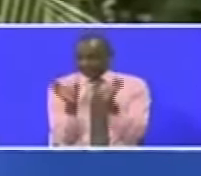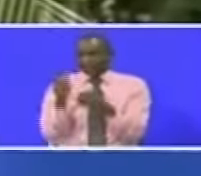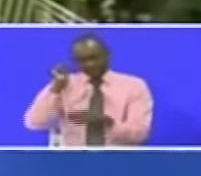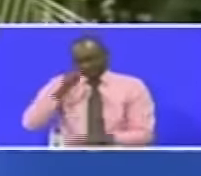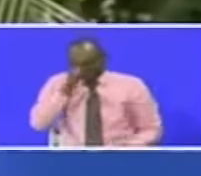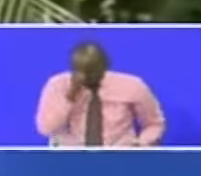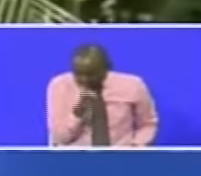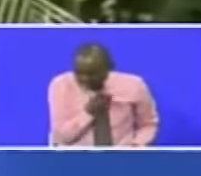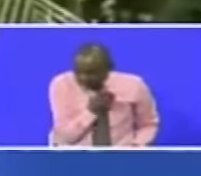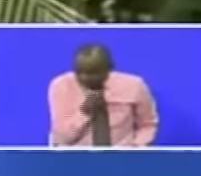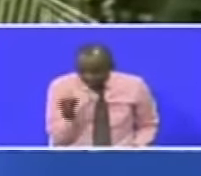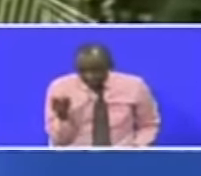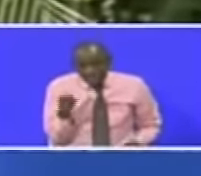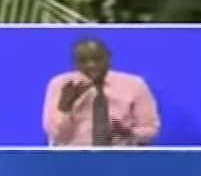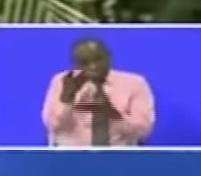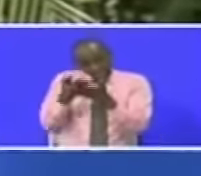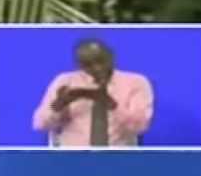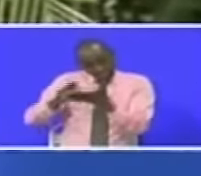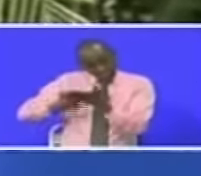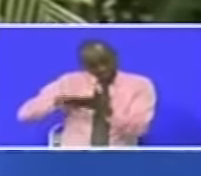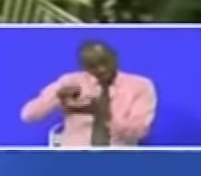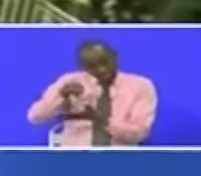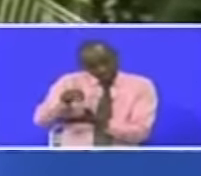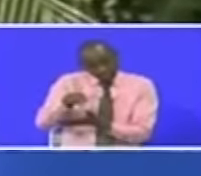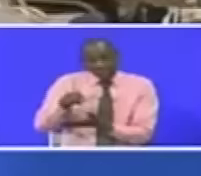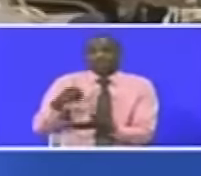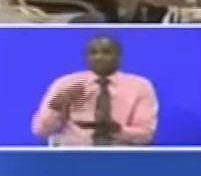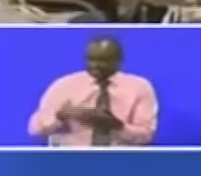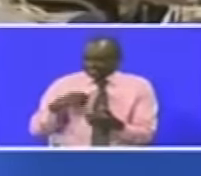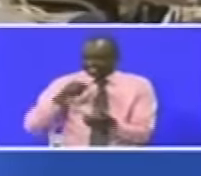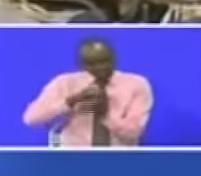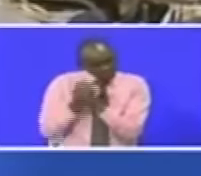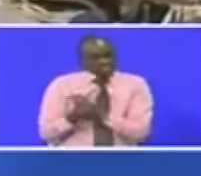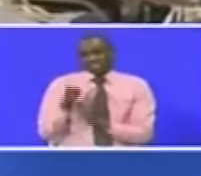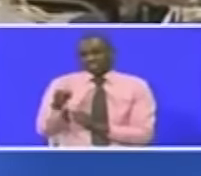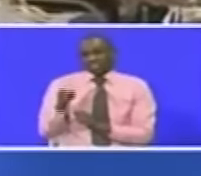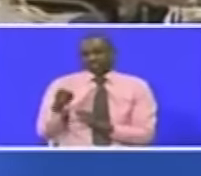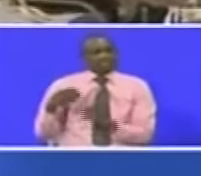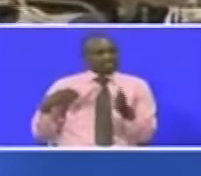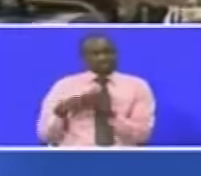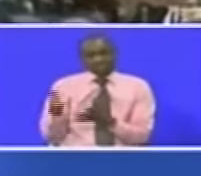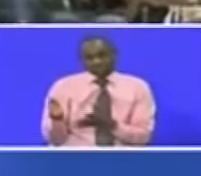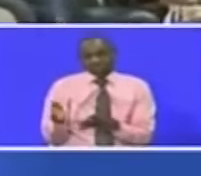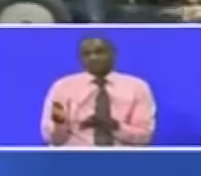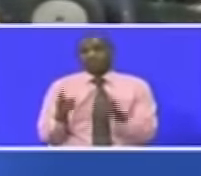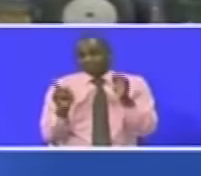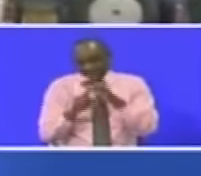respected. It should, the gazettement that was undertaken early this year should be revoked, and a new gazettement undertaken by the